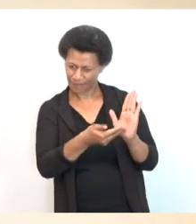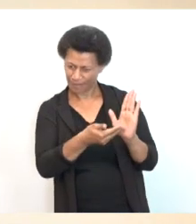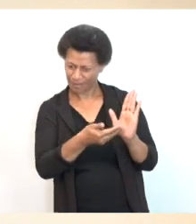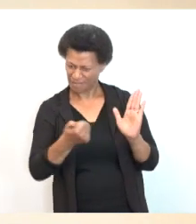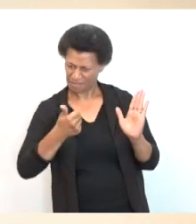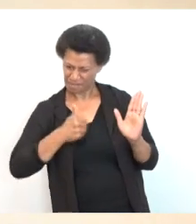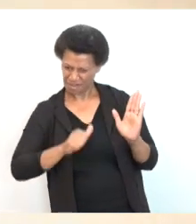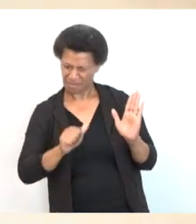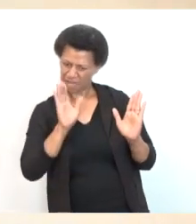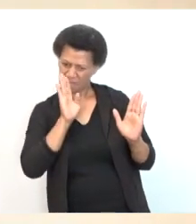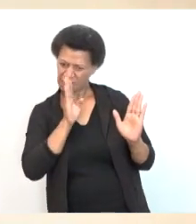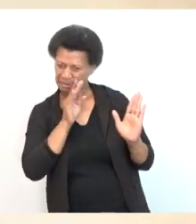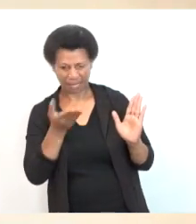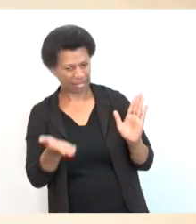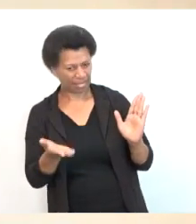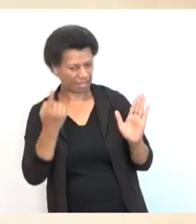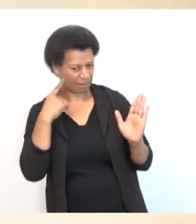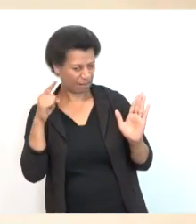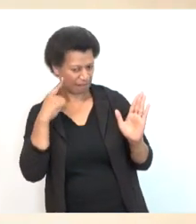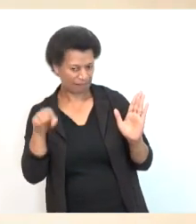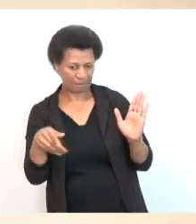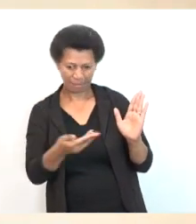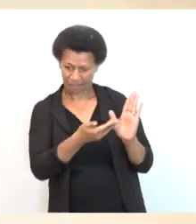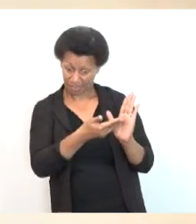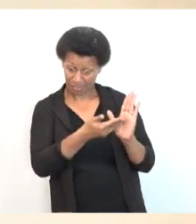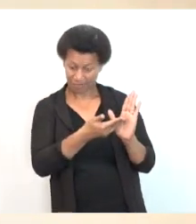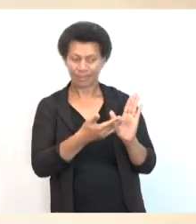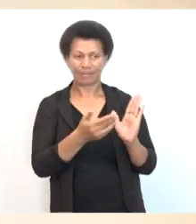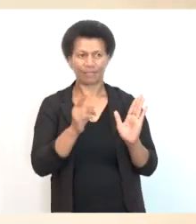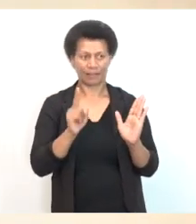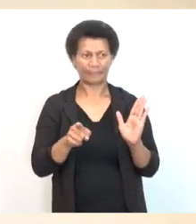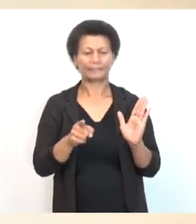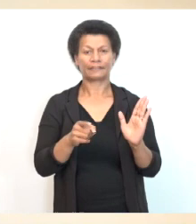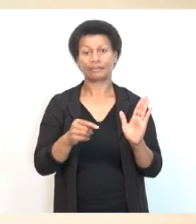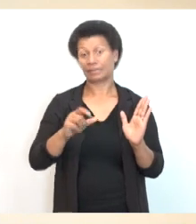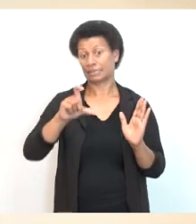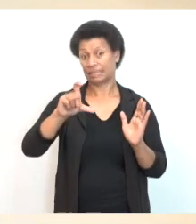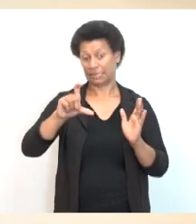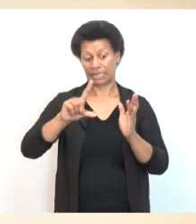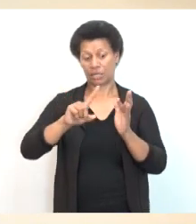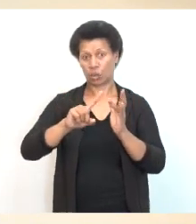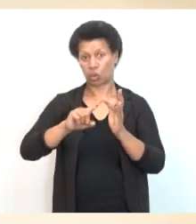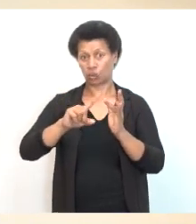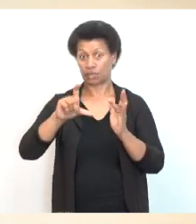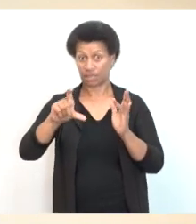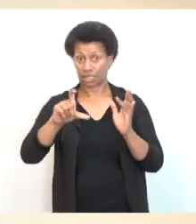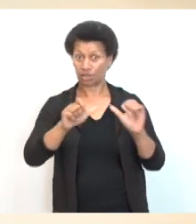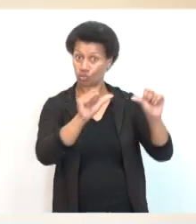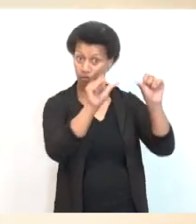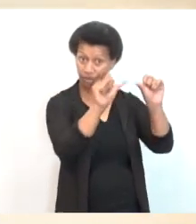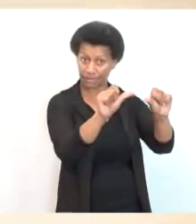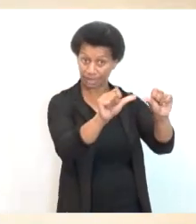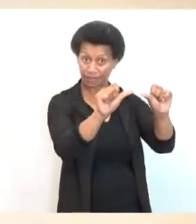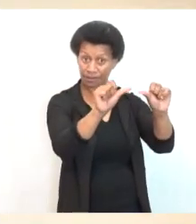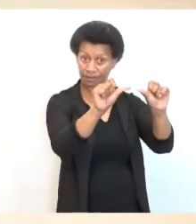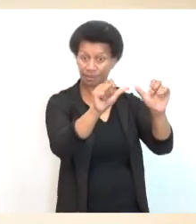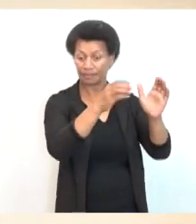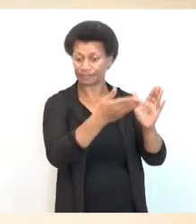and that all those allegations will be channeled through the tribunal to determine whether there has been a misconduct or misbehavior on his